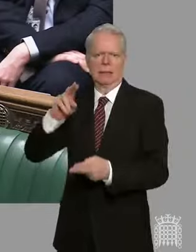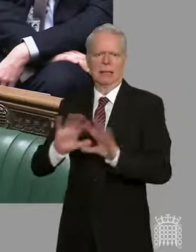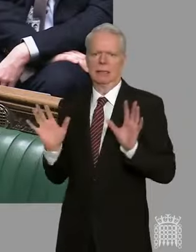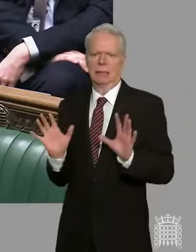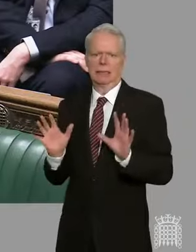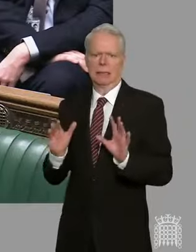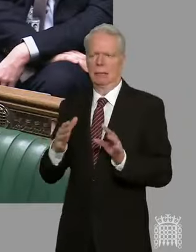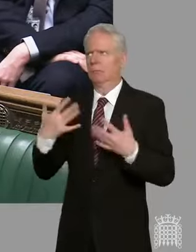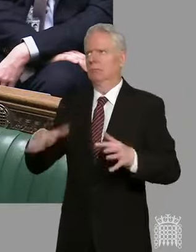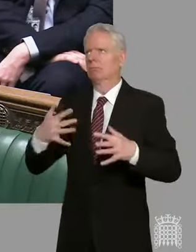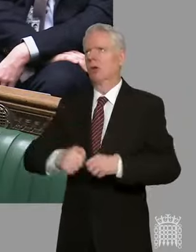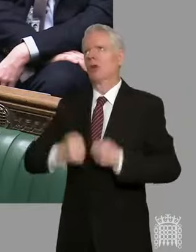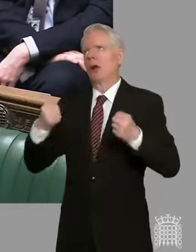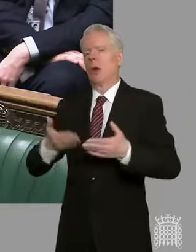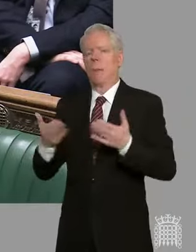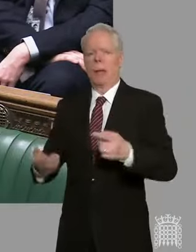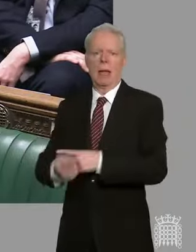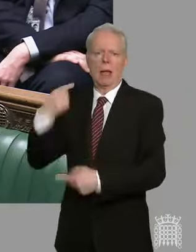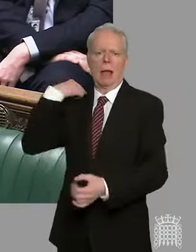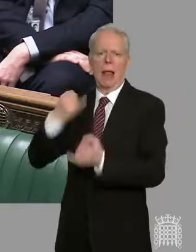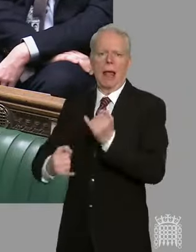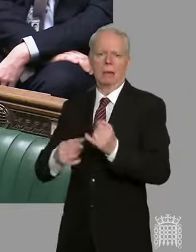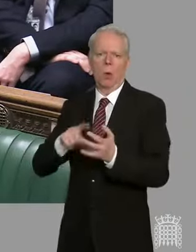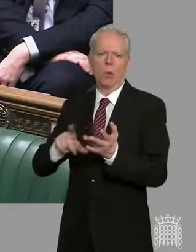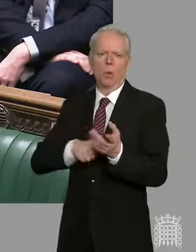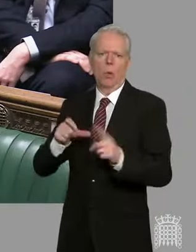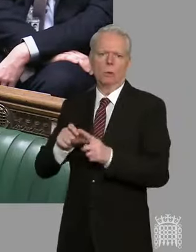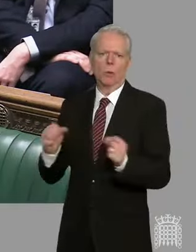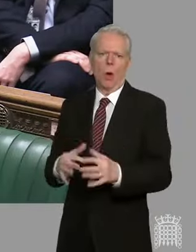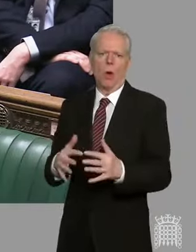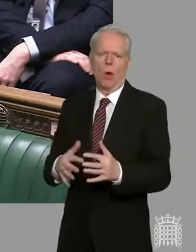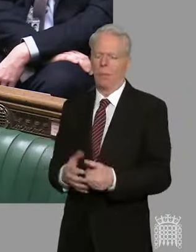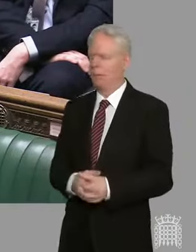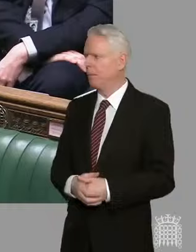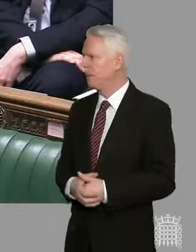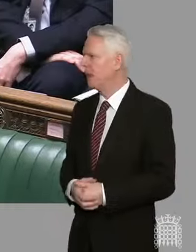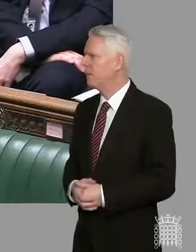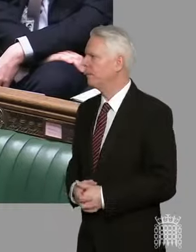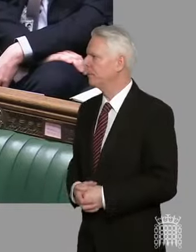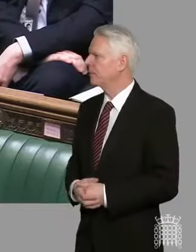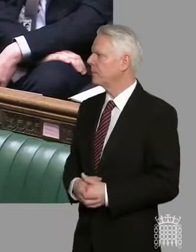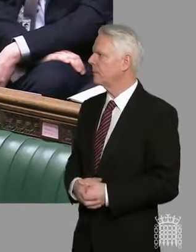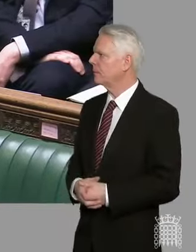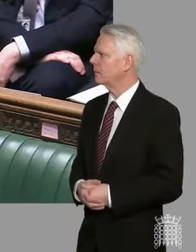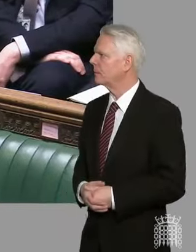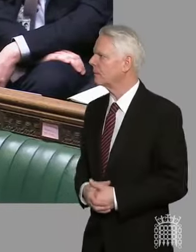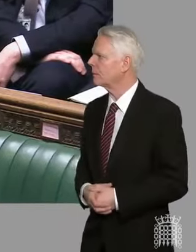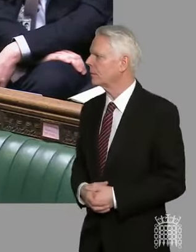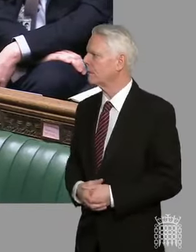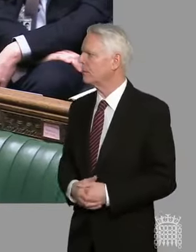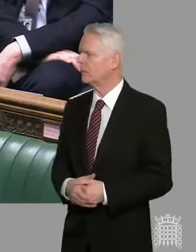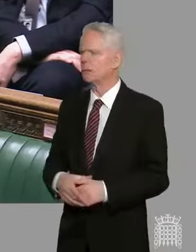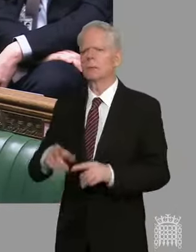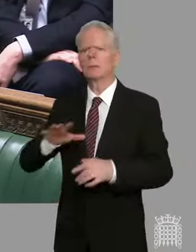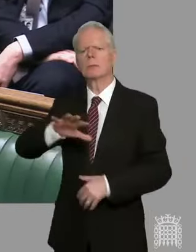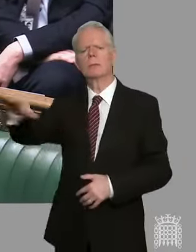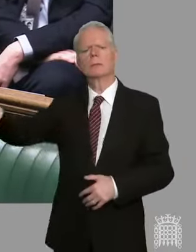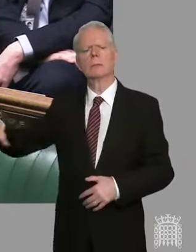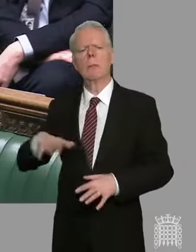that taking money from aid and development to spend on armaments and